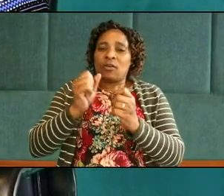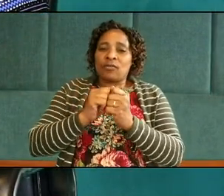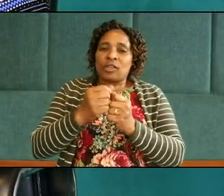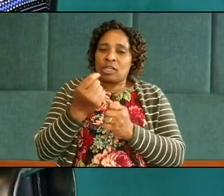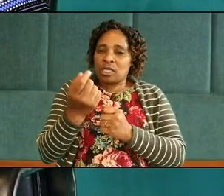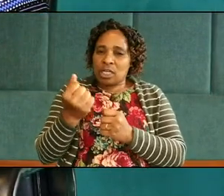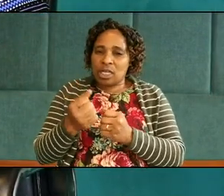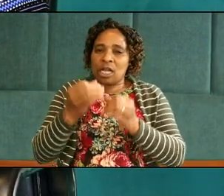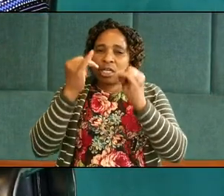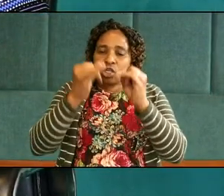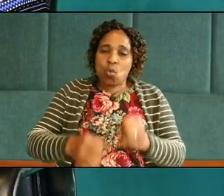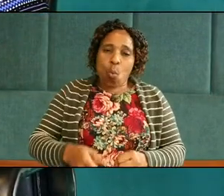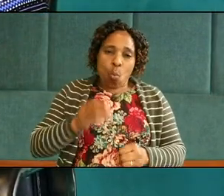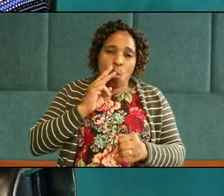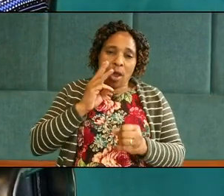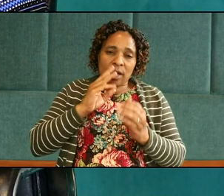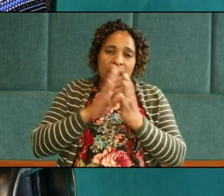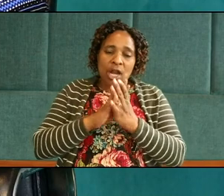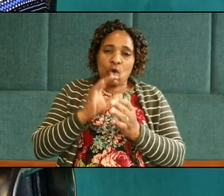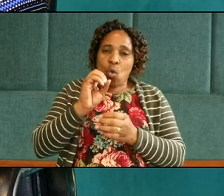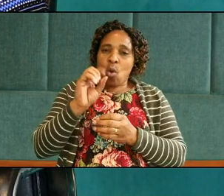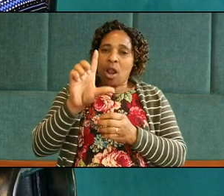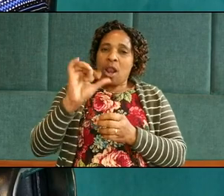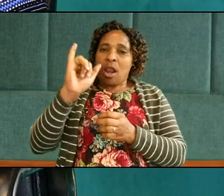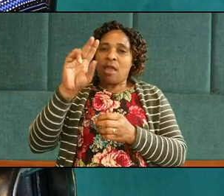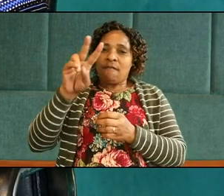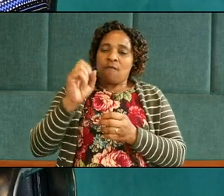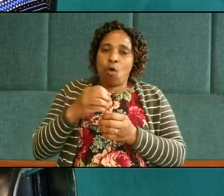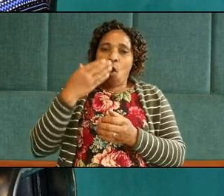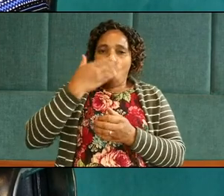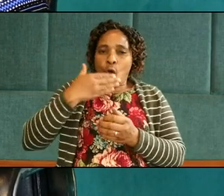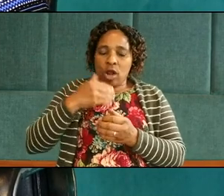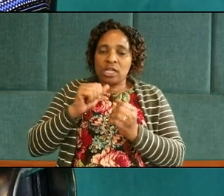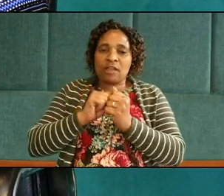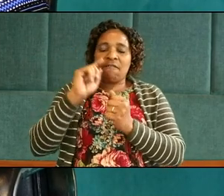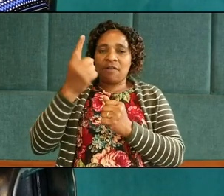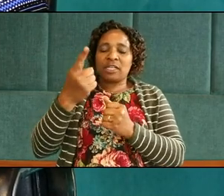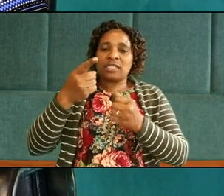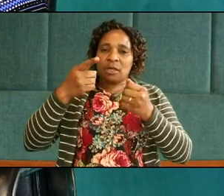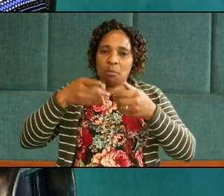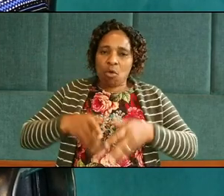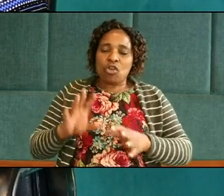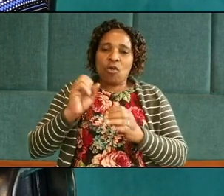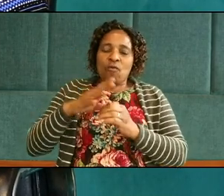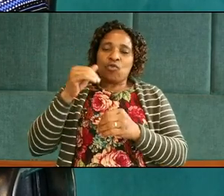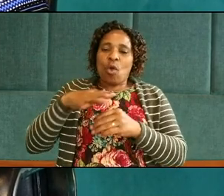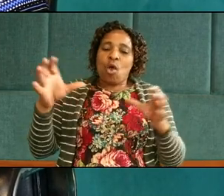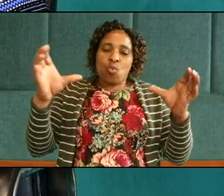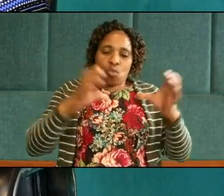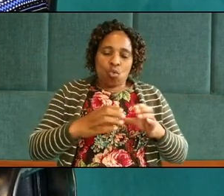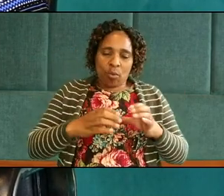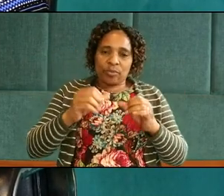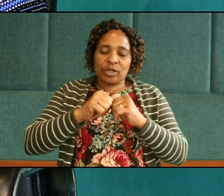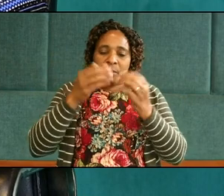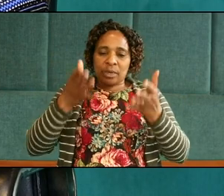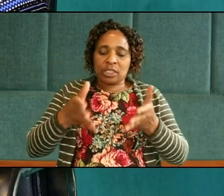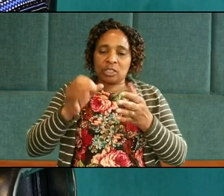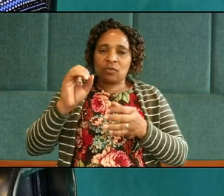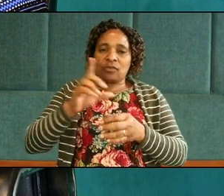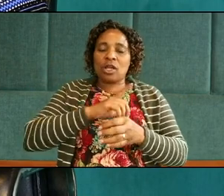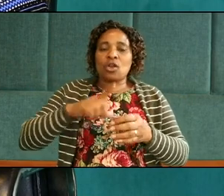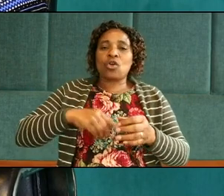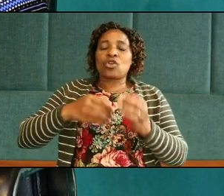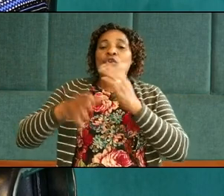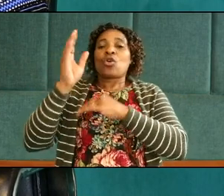new wine, and olive oil, and the firstborn of your herds and flocks in the presence of the Lord your God, at